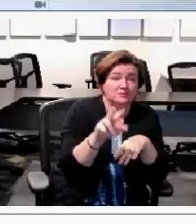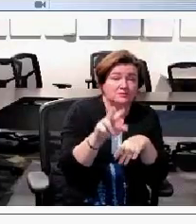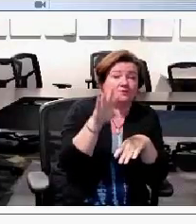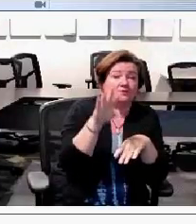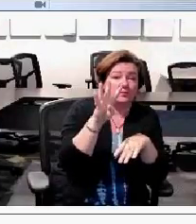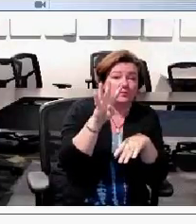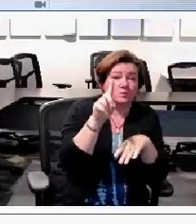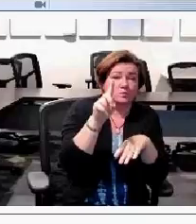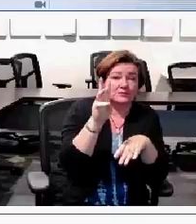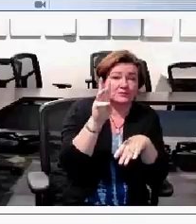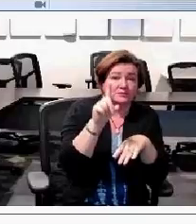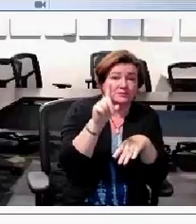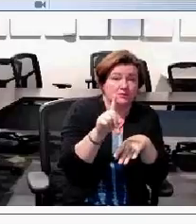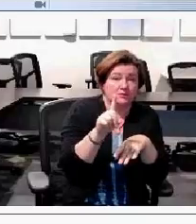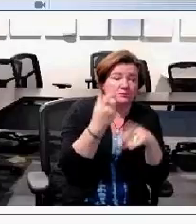80-934161.